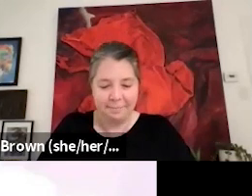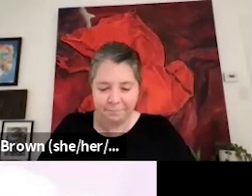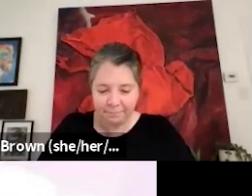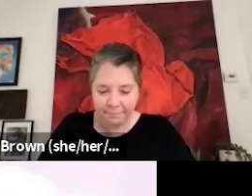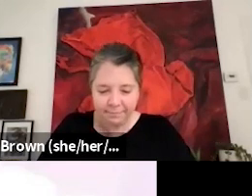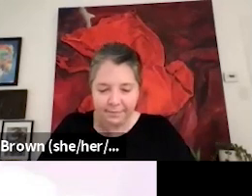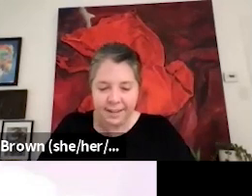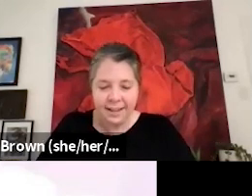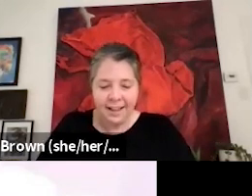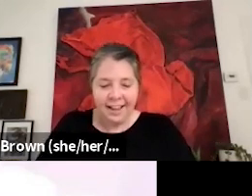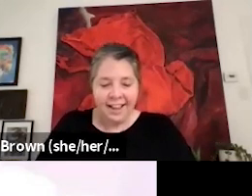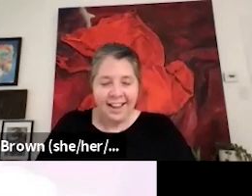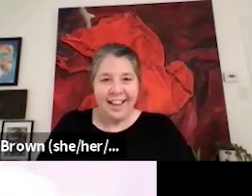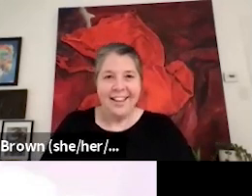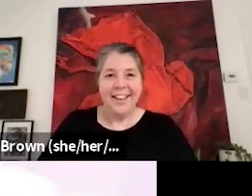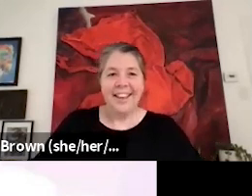story.